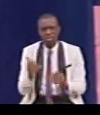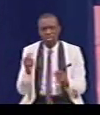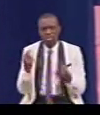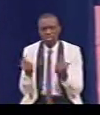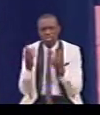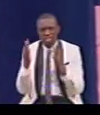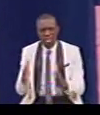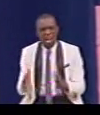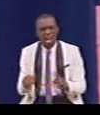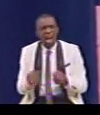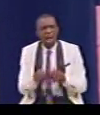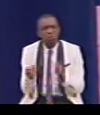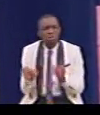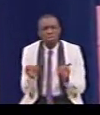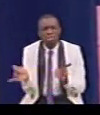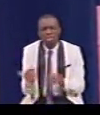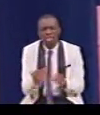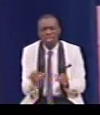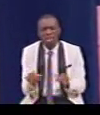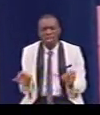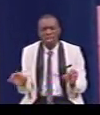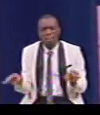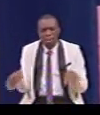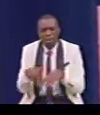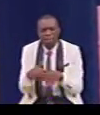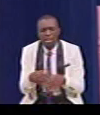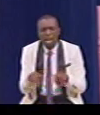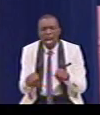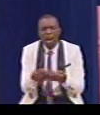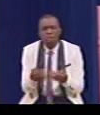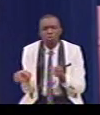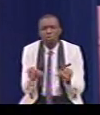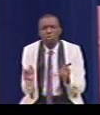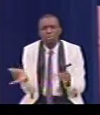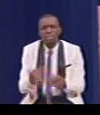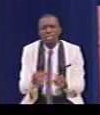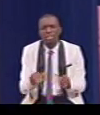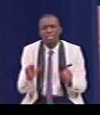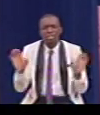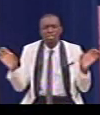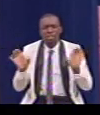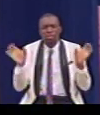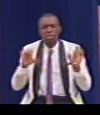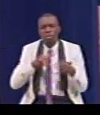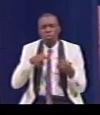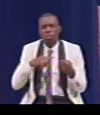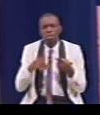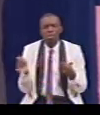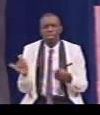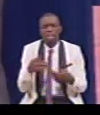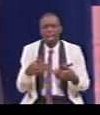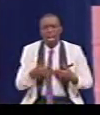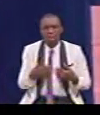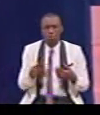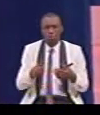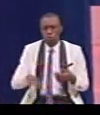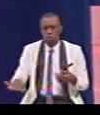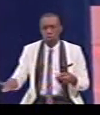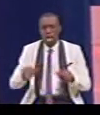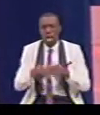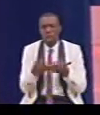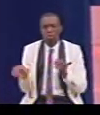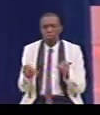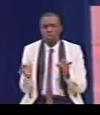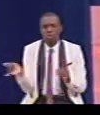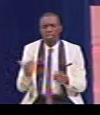marry? How do they celebrate when they have children? How do they celebrate when they have cars? How do they celebrate when they have promotion?